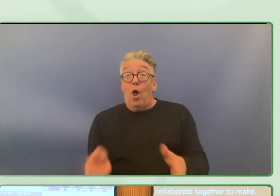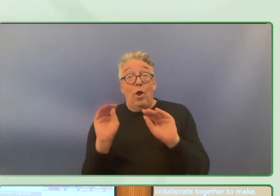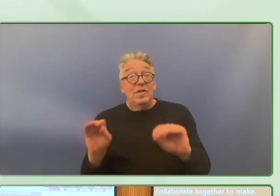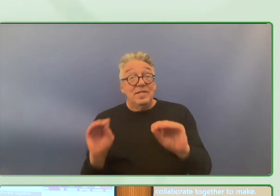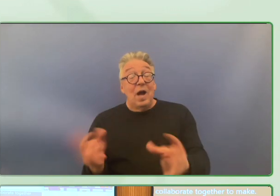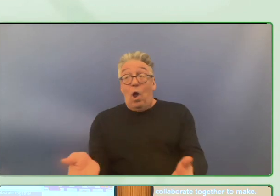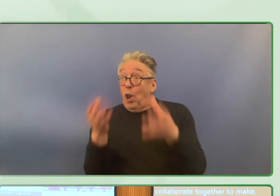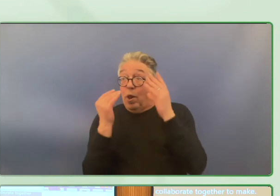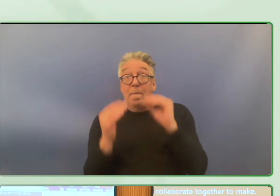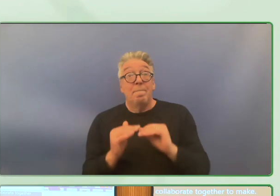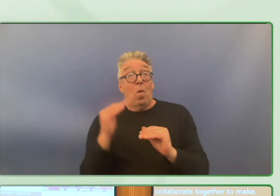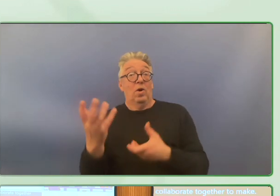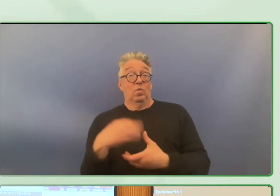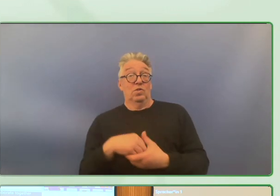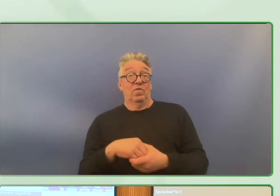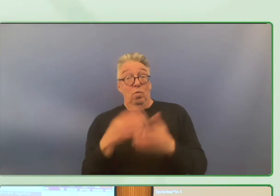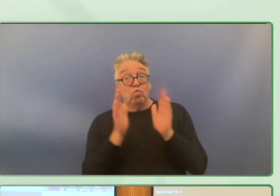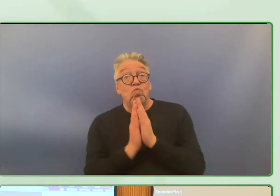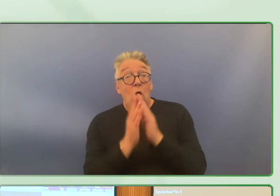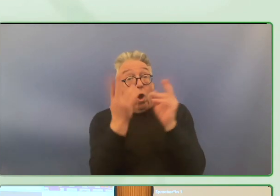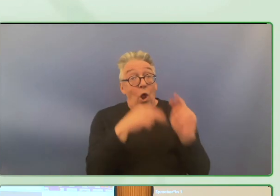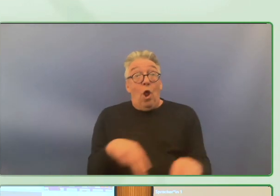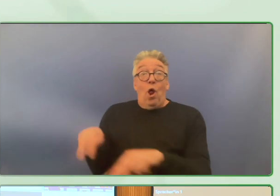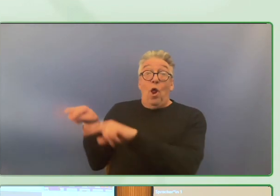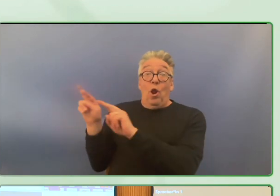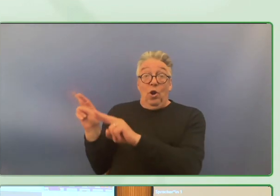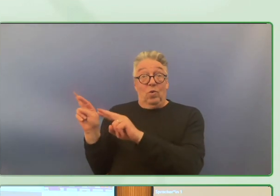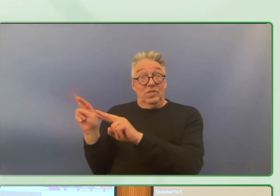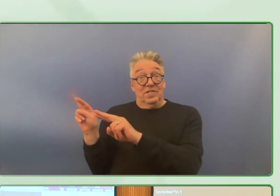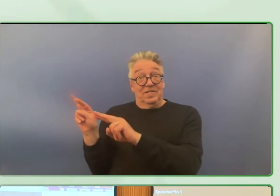watch this video and see how our technology works in classes.